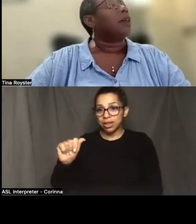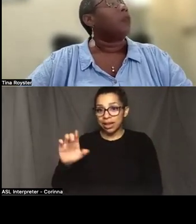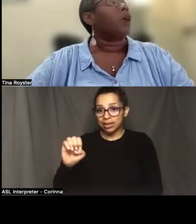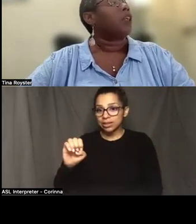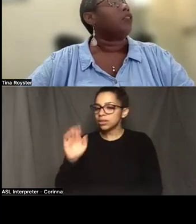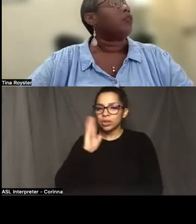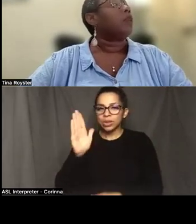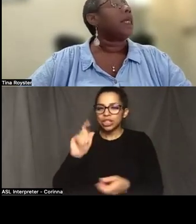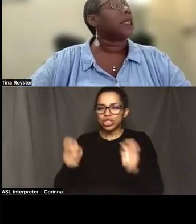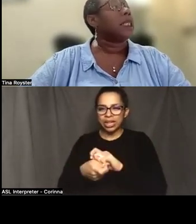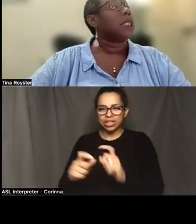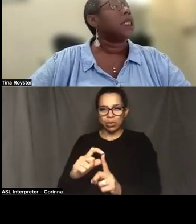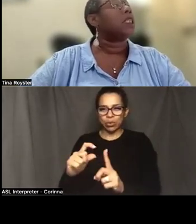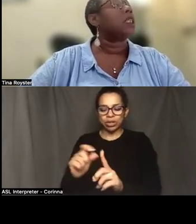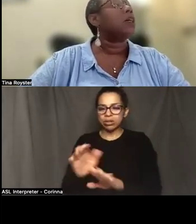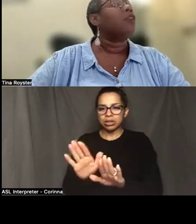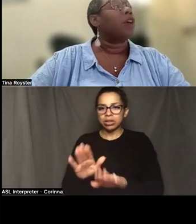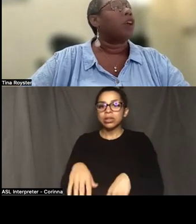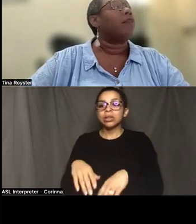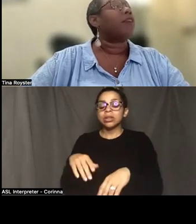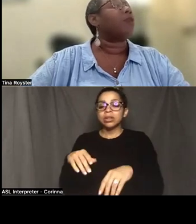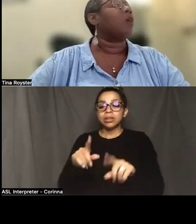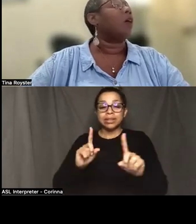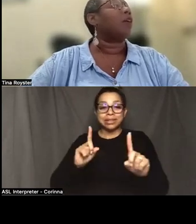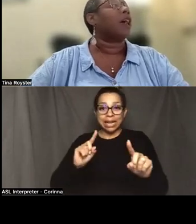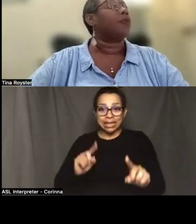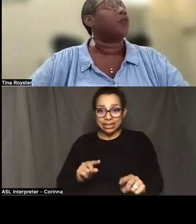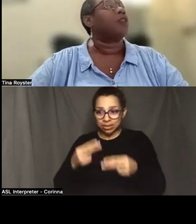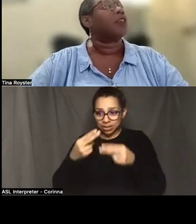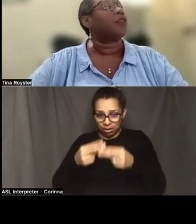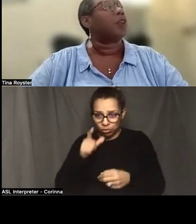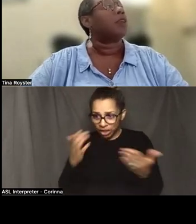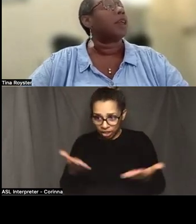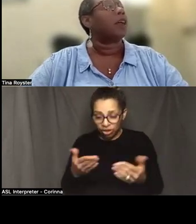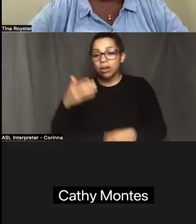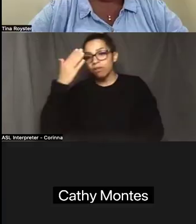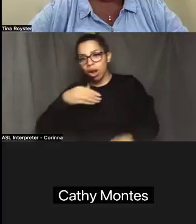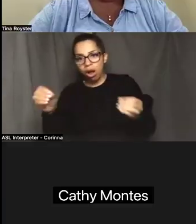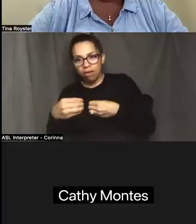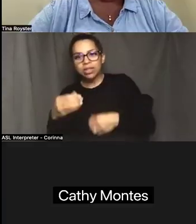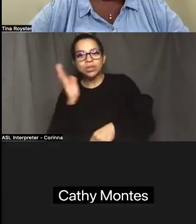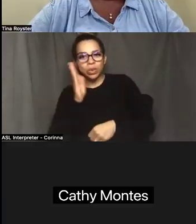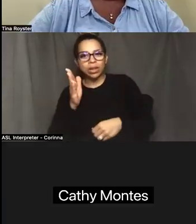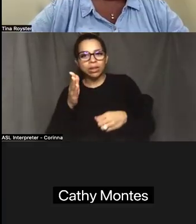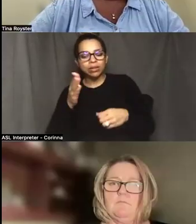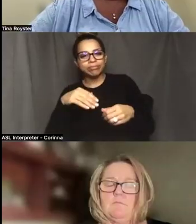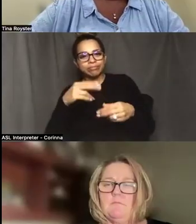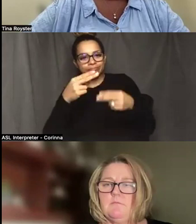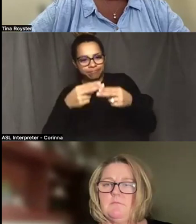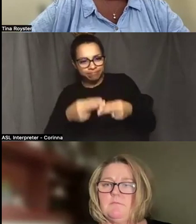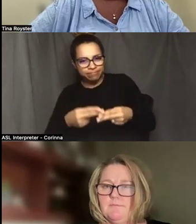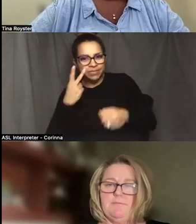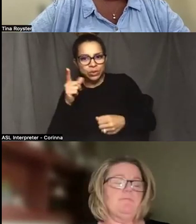changing the wording to take attendance. Front office will call classrooms to check student accountability and then wait for